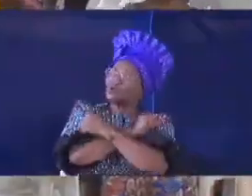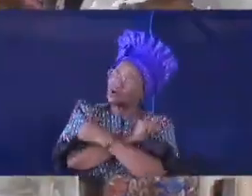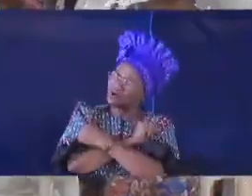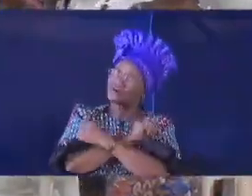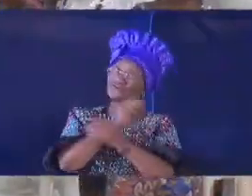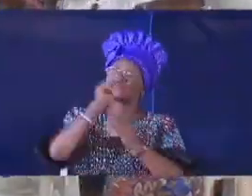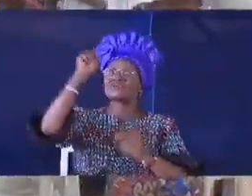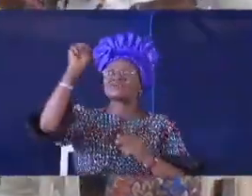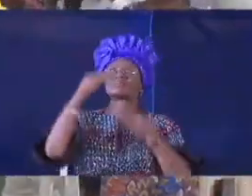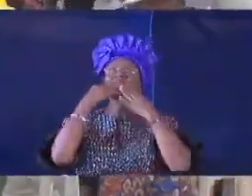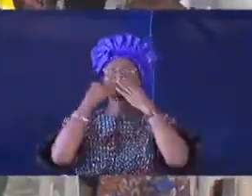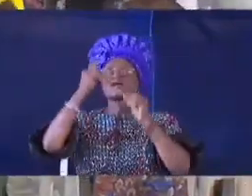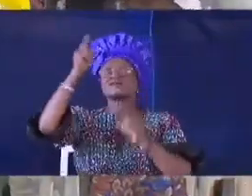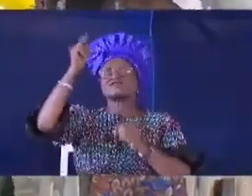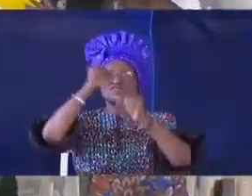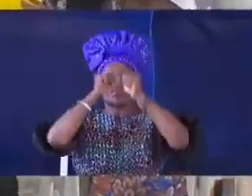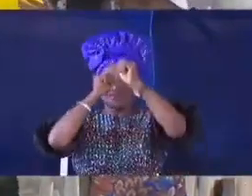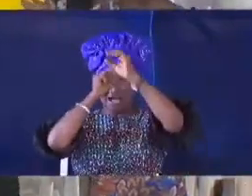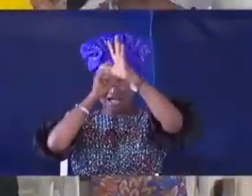Thank you, Father.